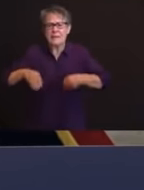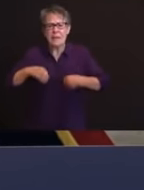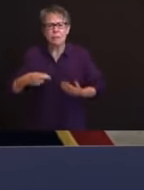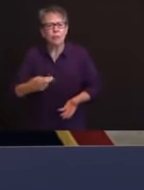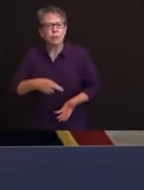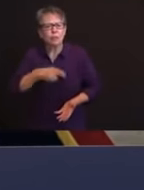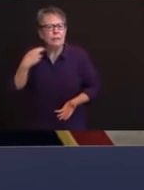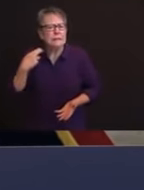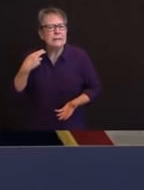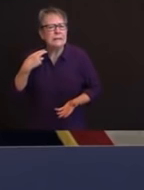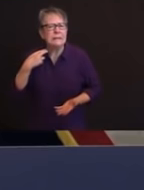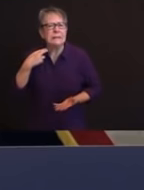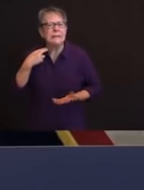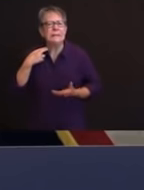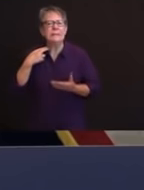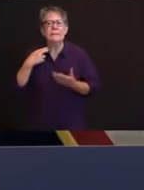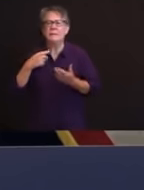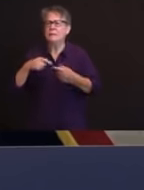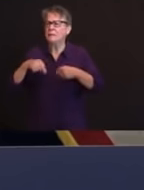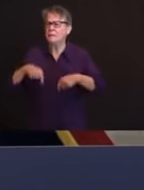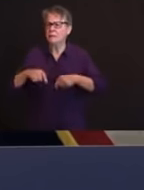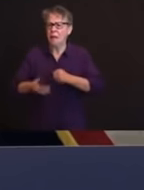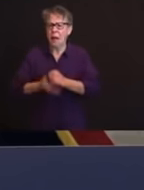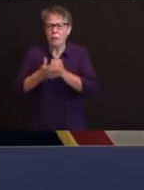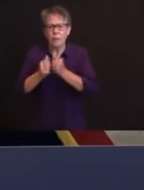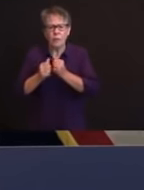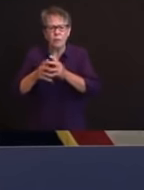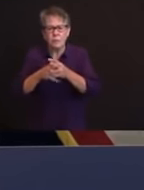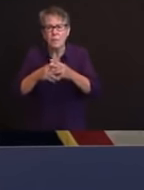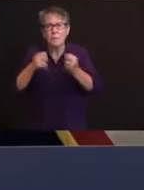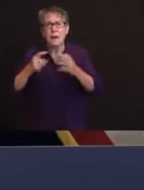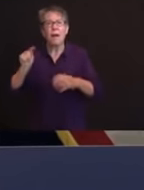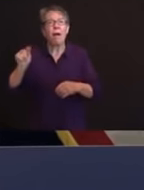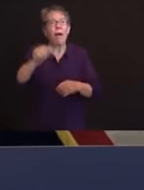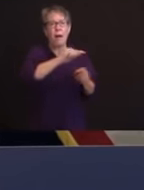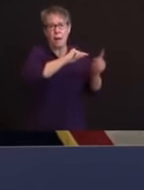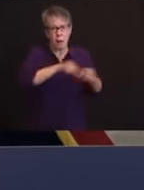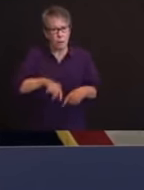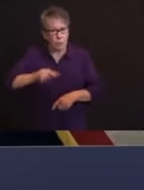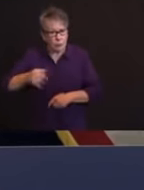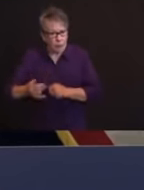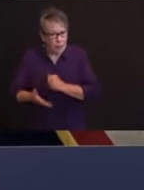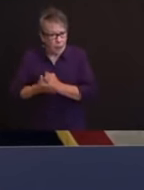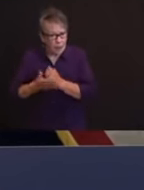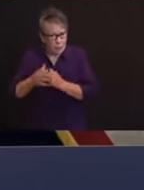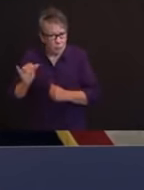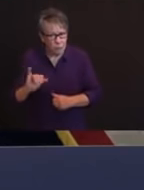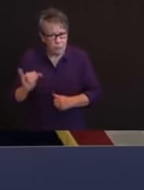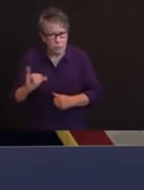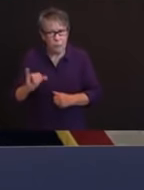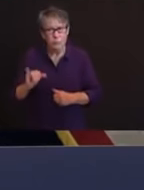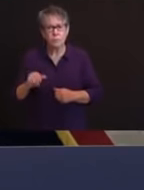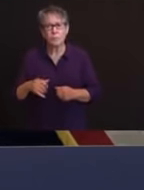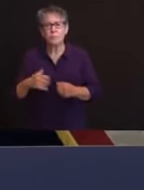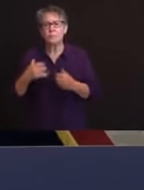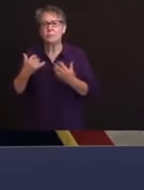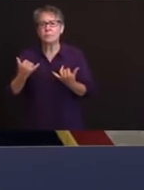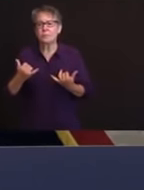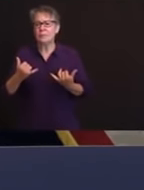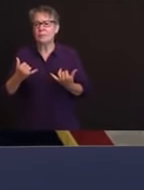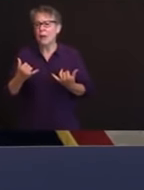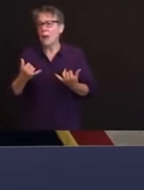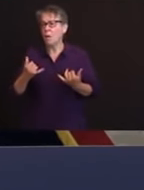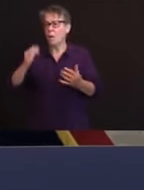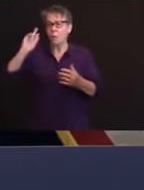challenges facing our state. Political season is now over. We had an epic election of a level of turnout